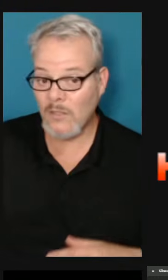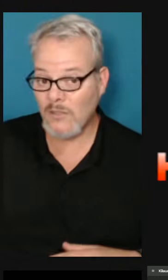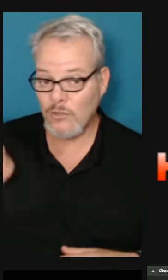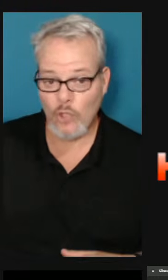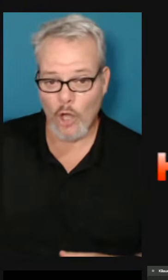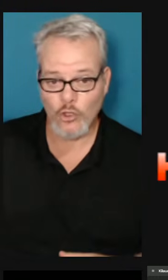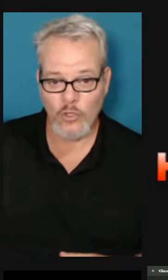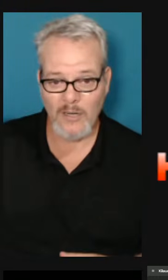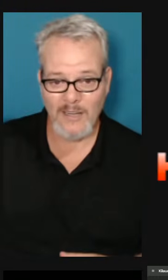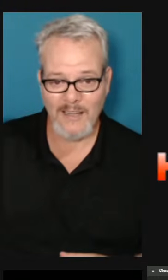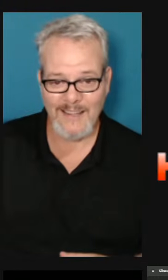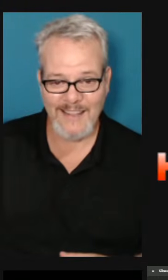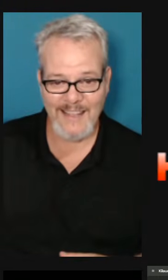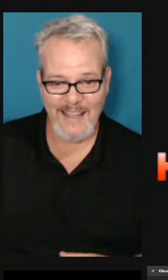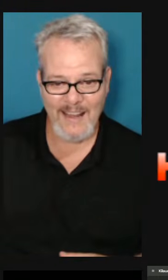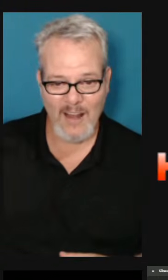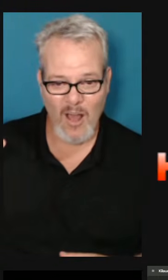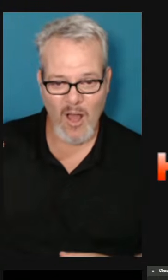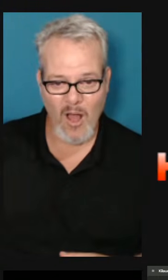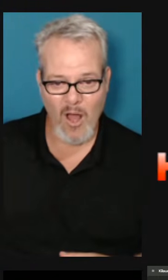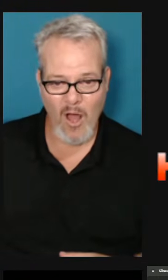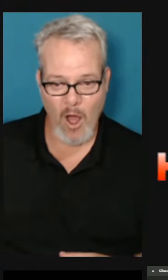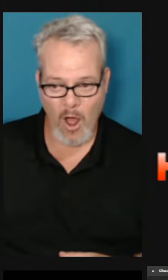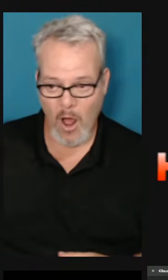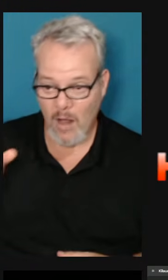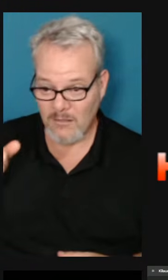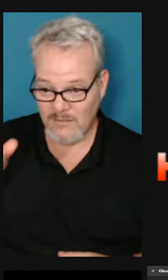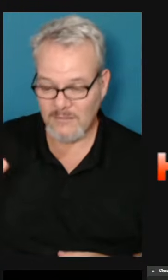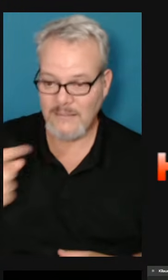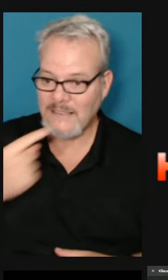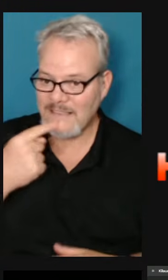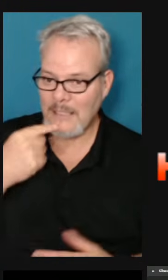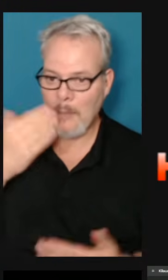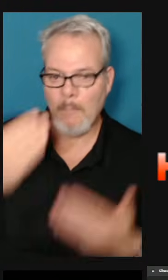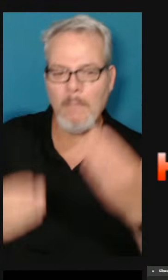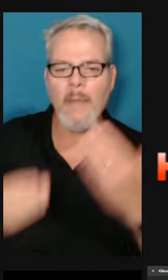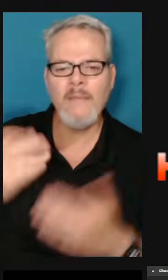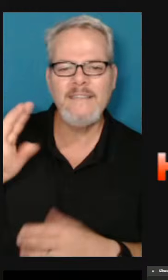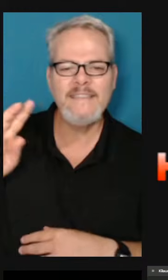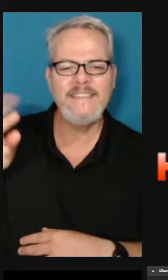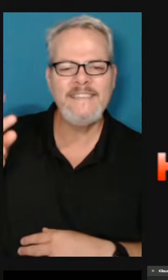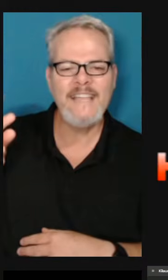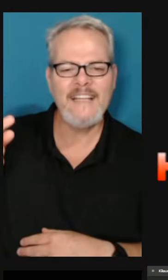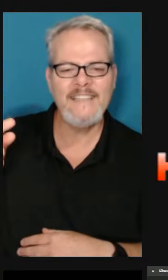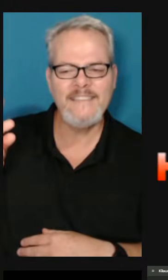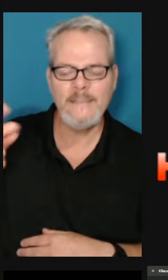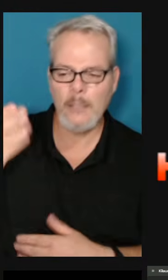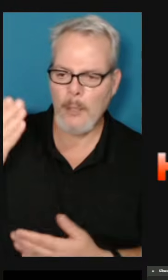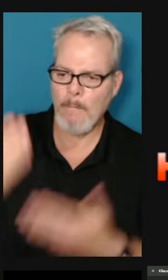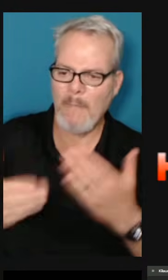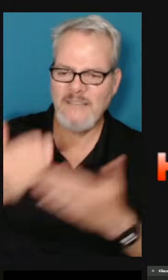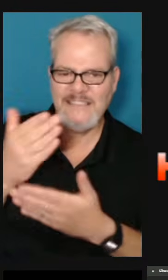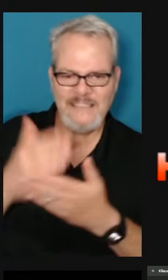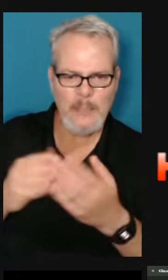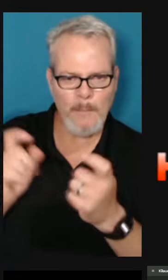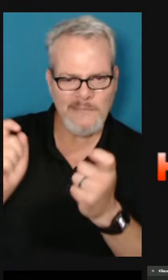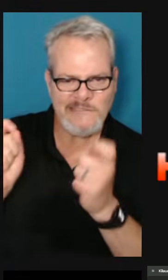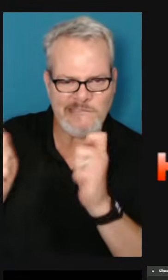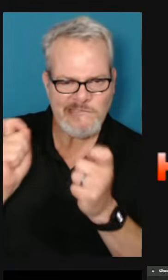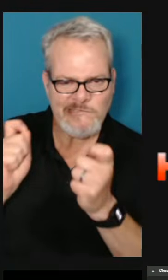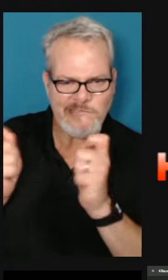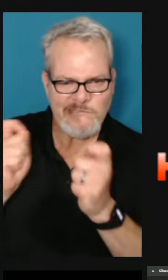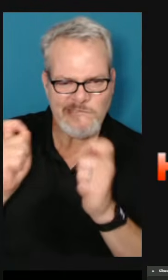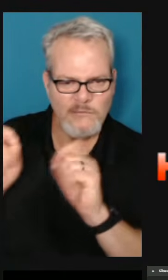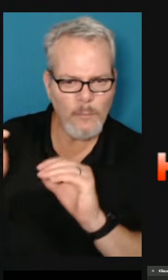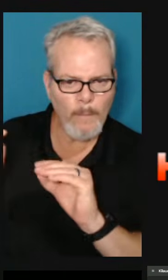USGS, said this might have been tied for the second. So if so, maybe there is some data movement or some error bars or something in here